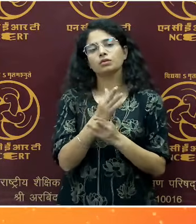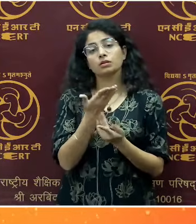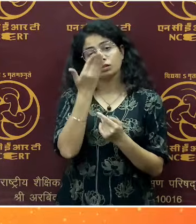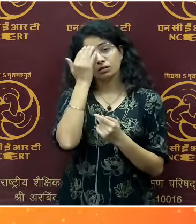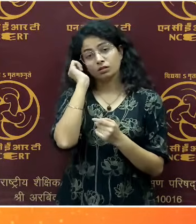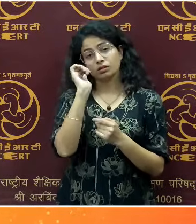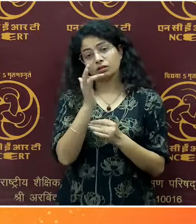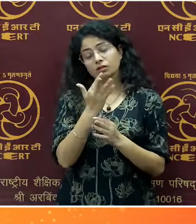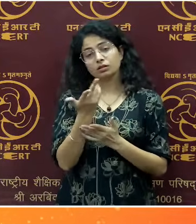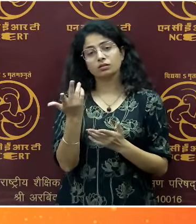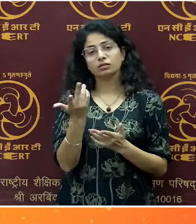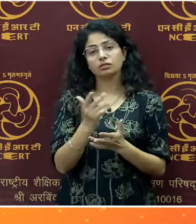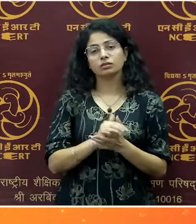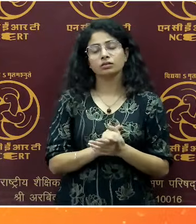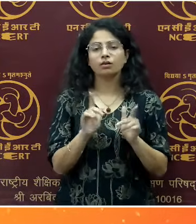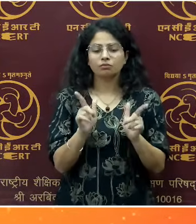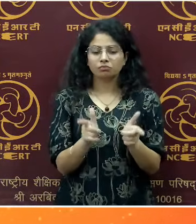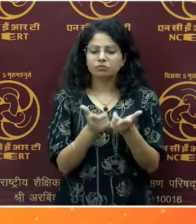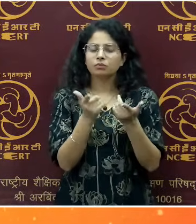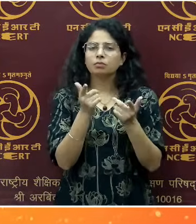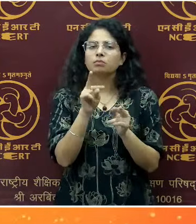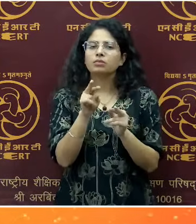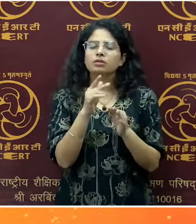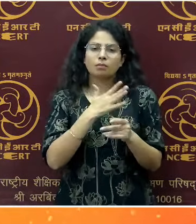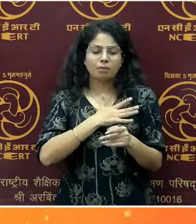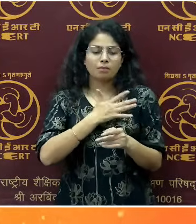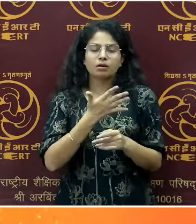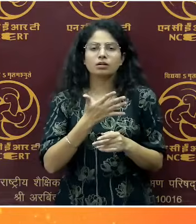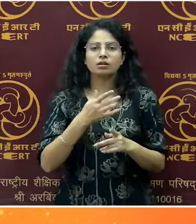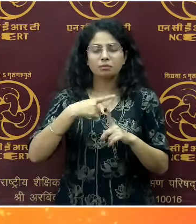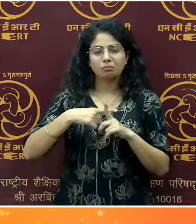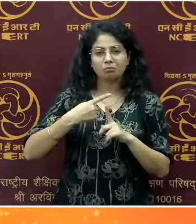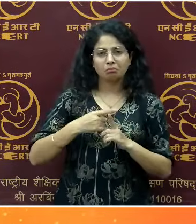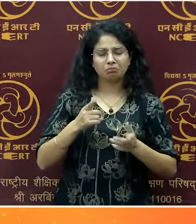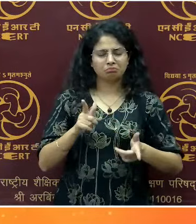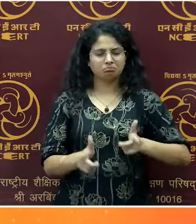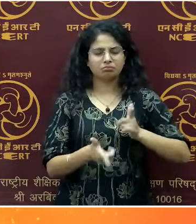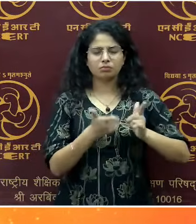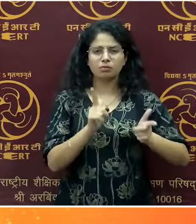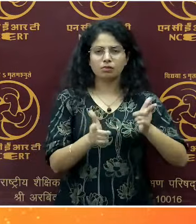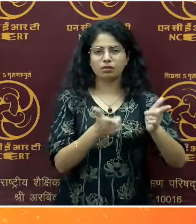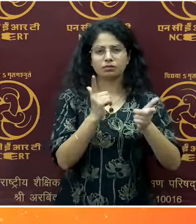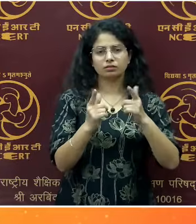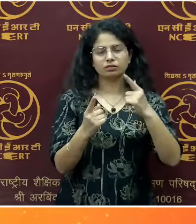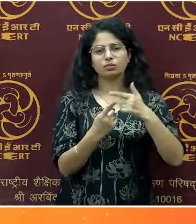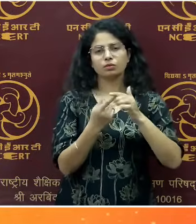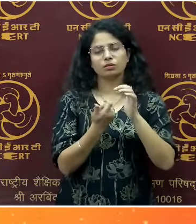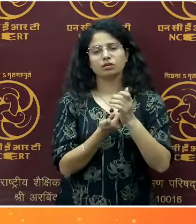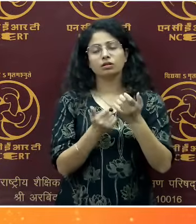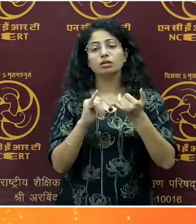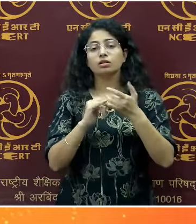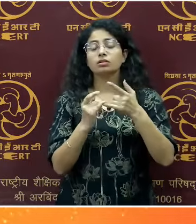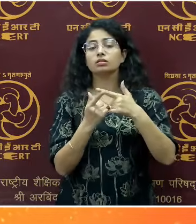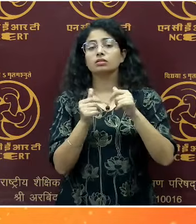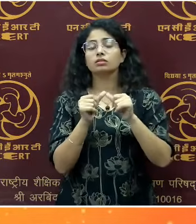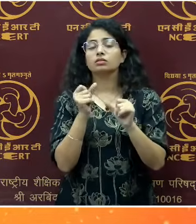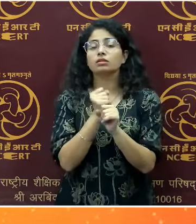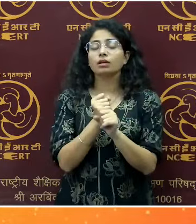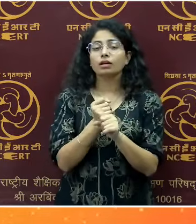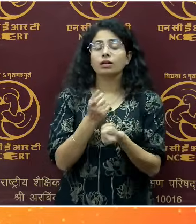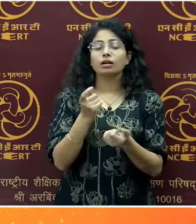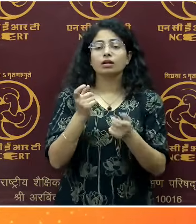remember the lush forest with the green and dense trees. Yes. Stag, the male